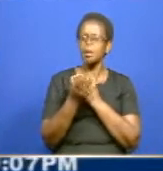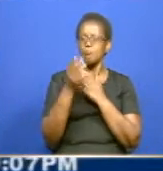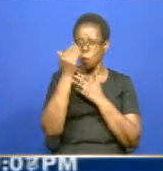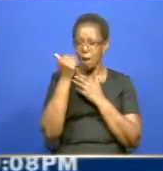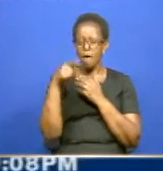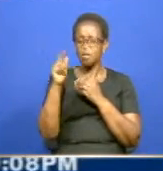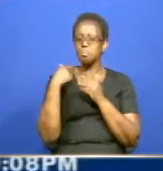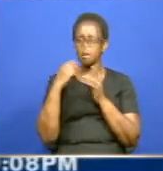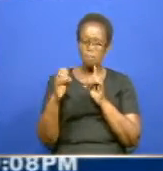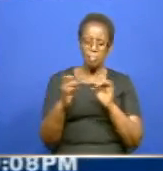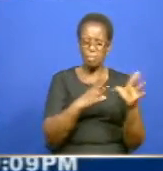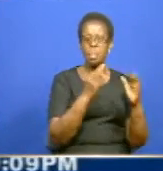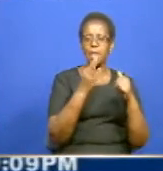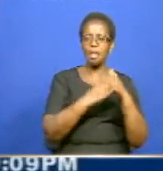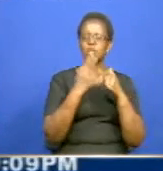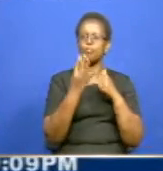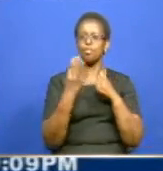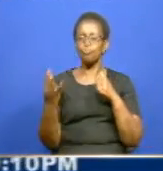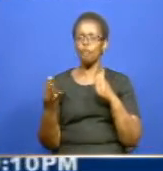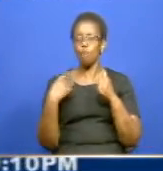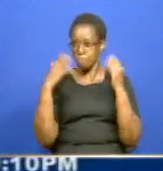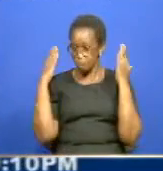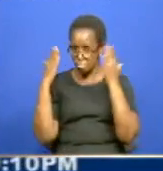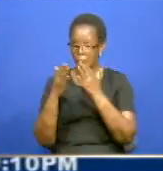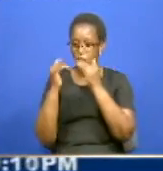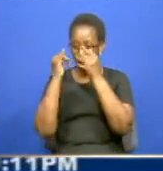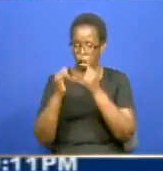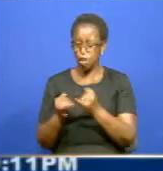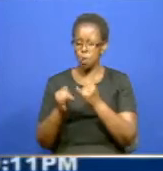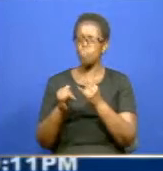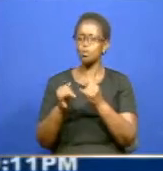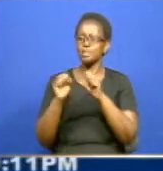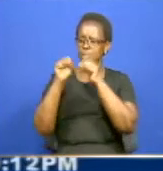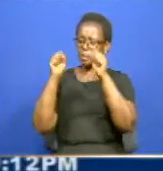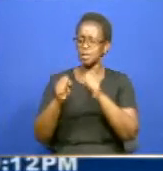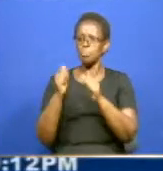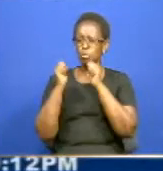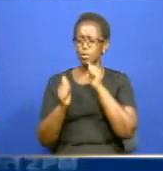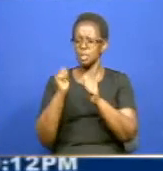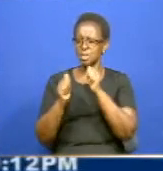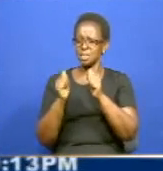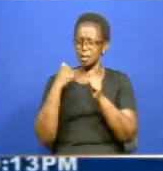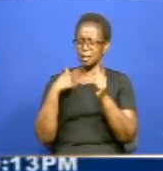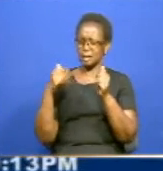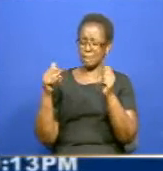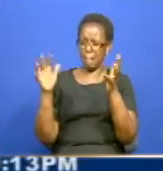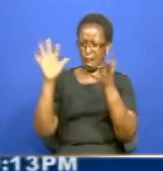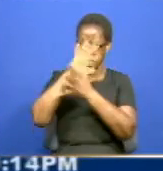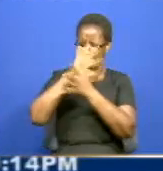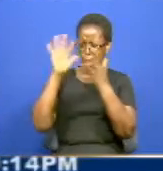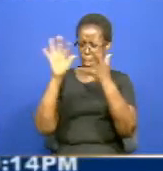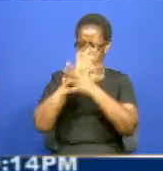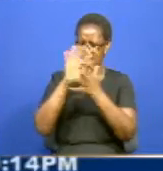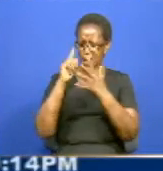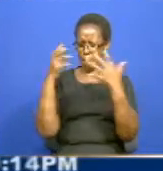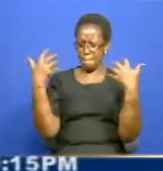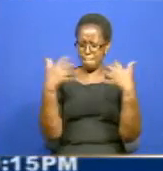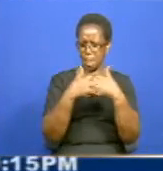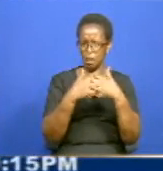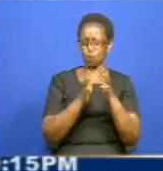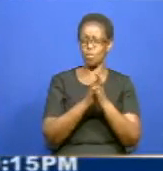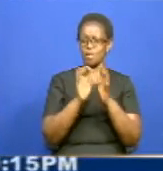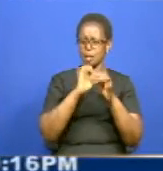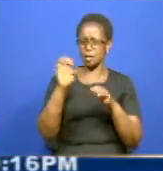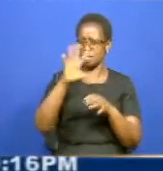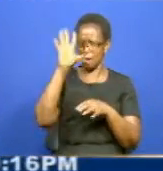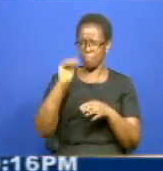844 to the new mongrel system that does not even match with the East African